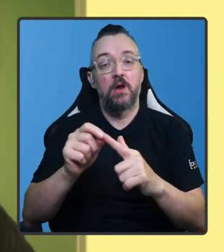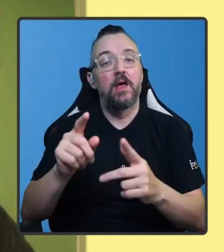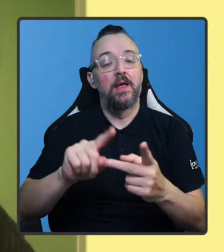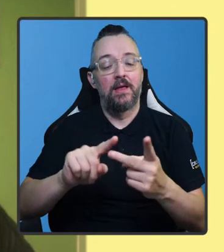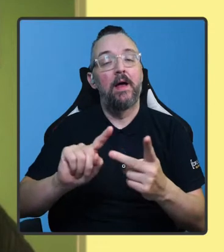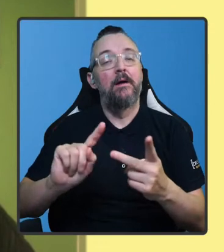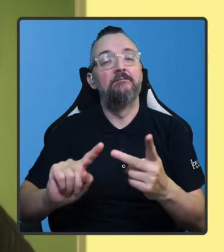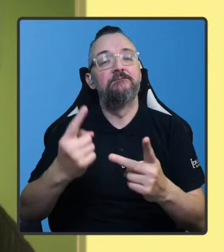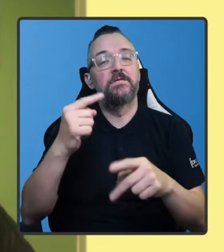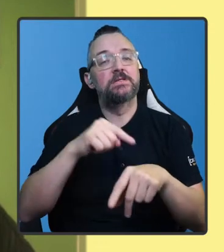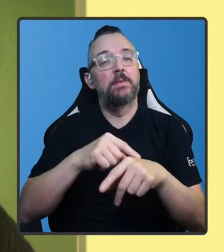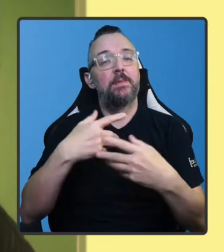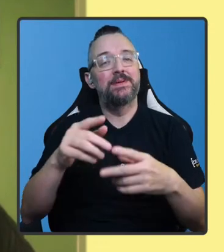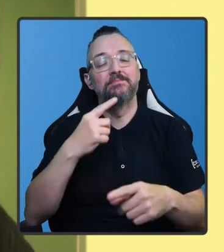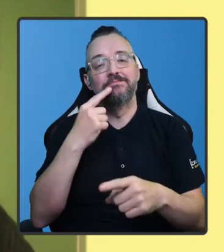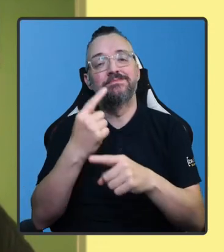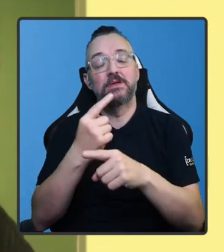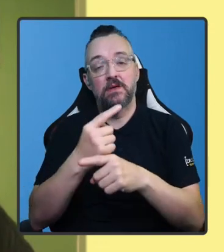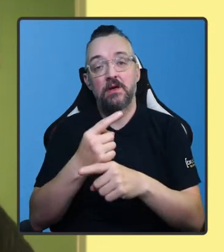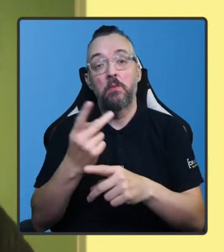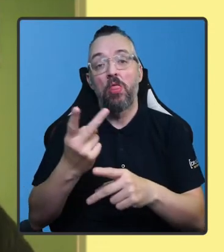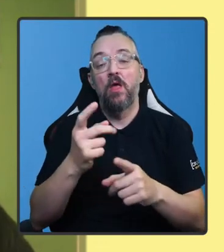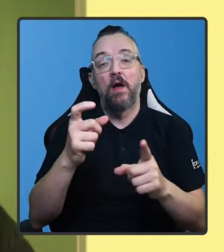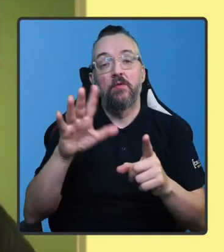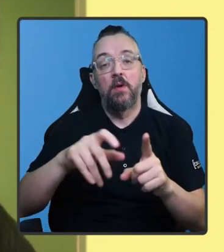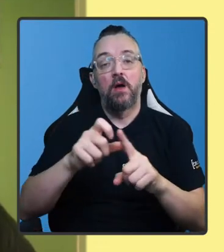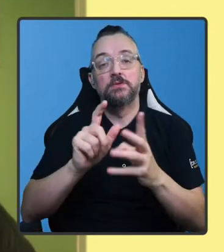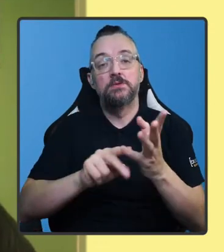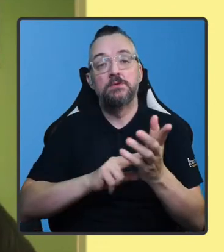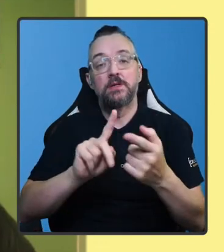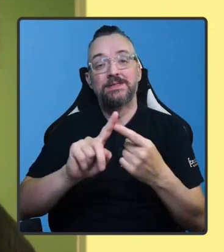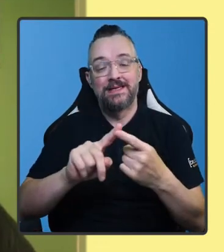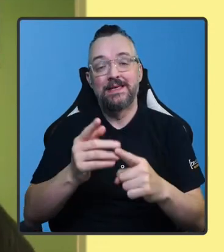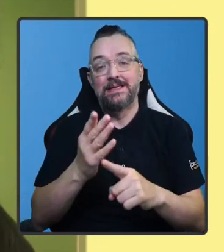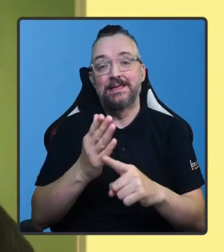at conference. So welcome to them both.